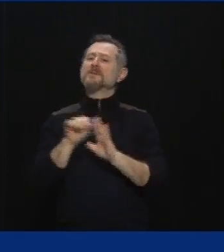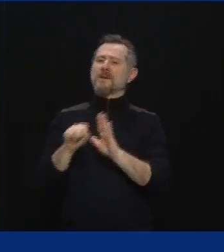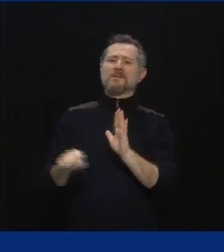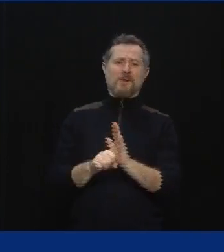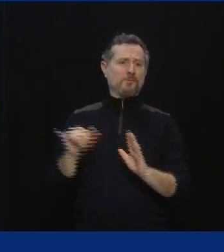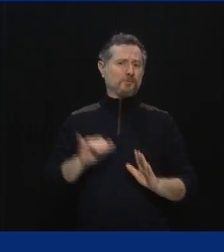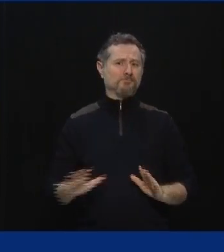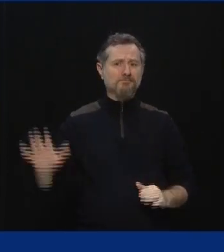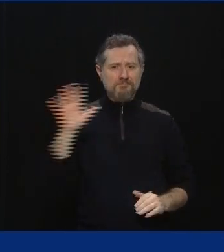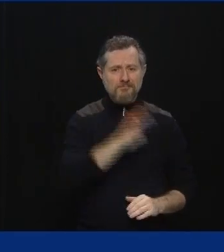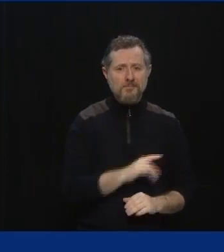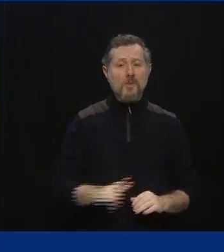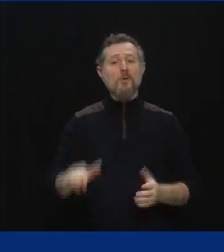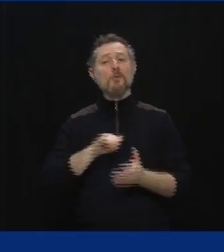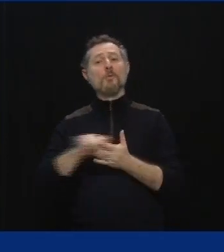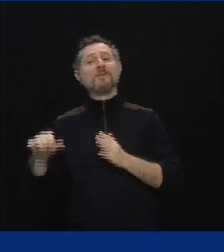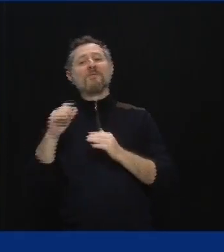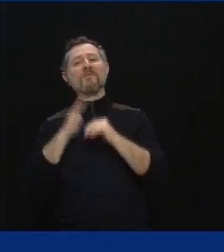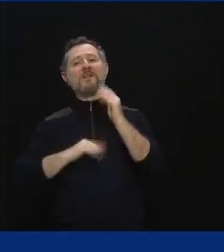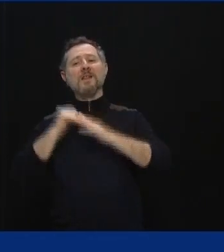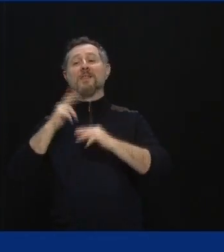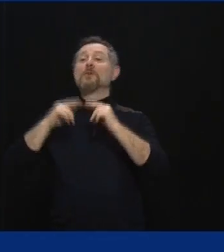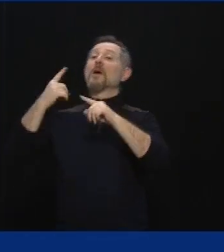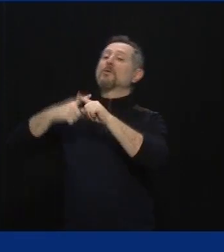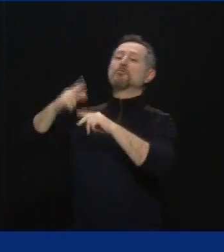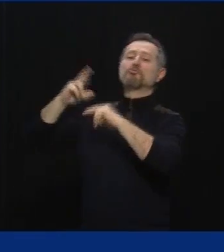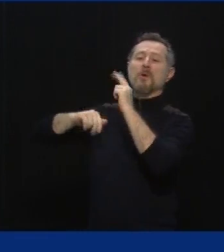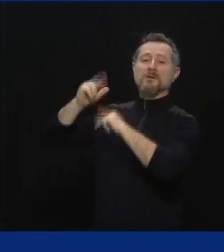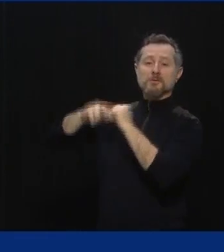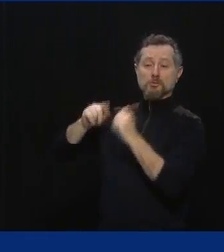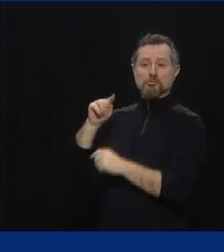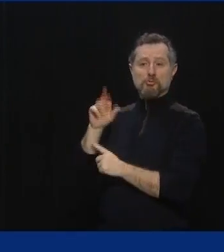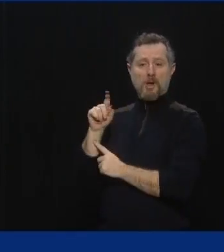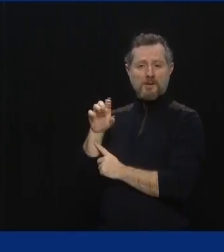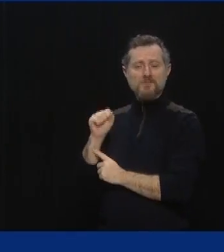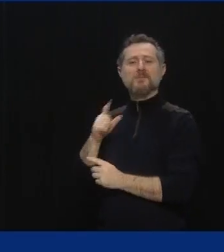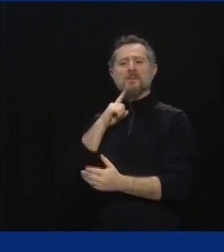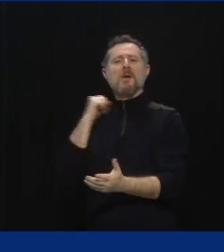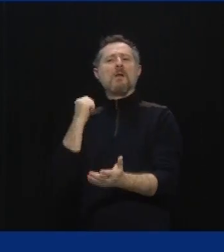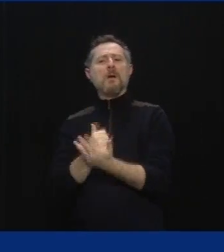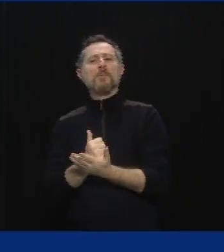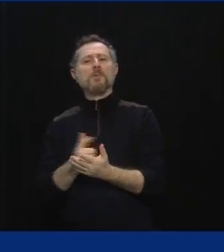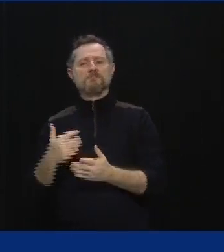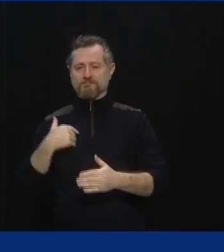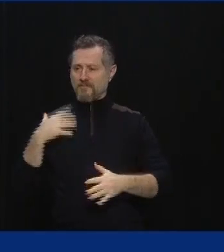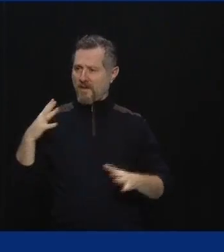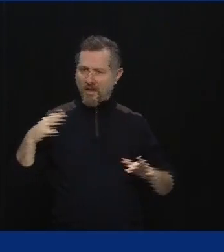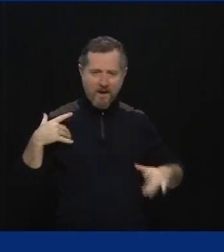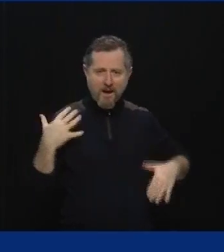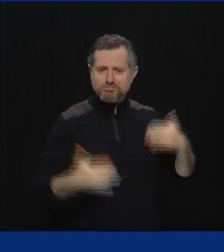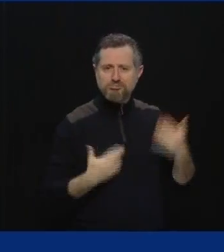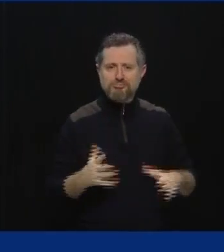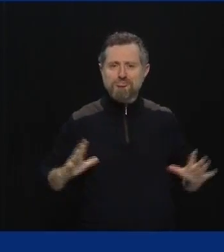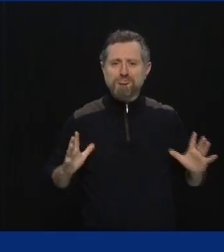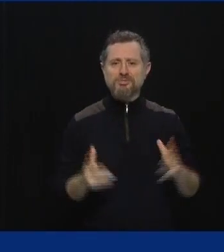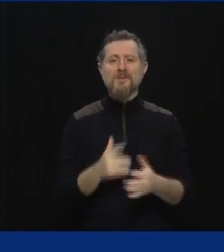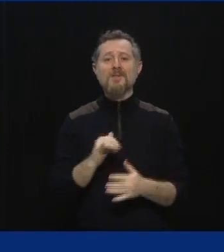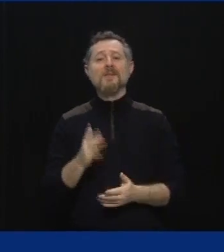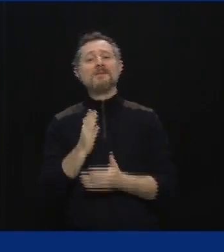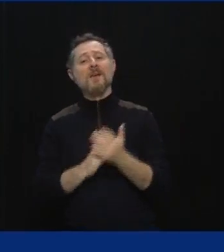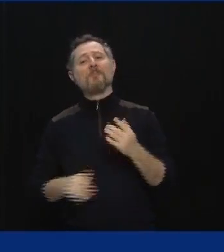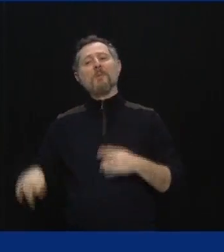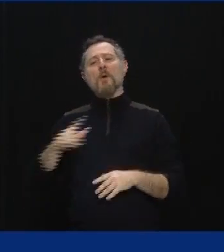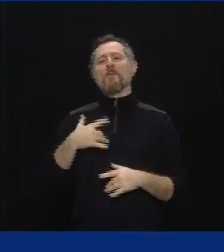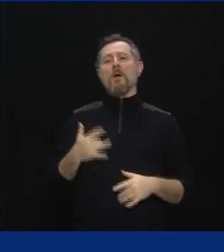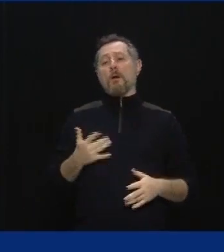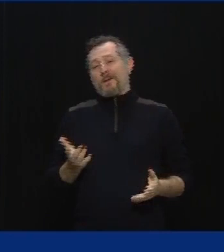York Building and Construction Trades helped us along when confidence waned in